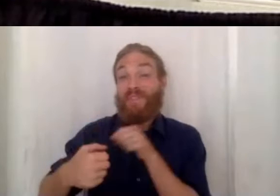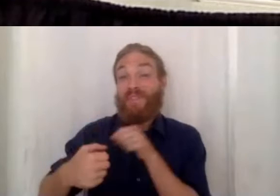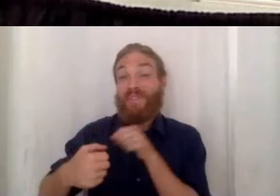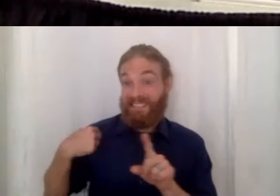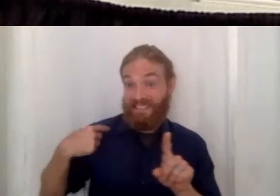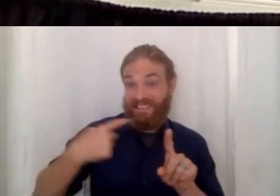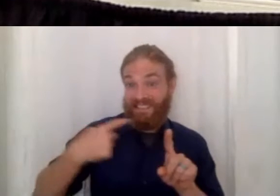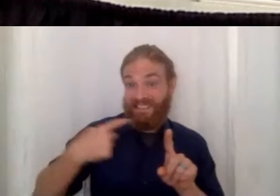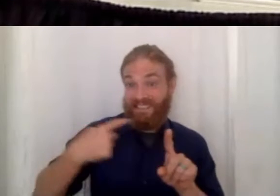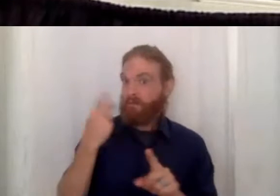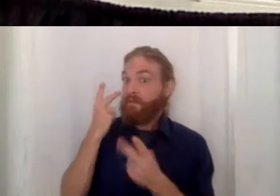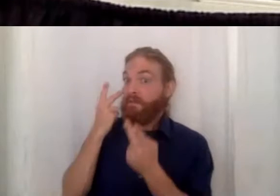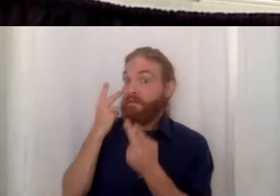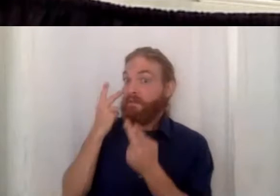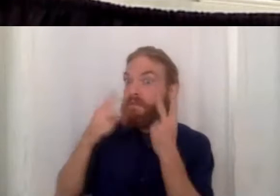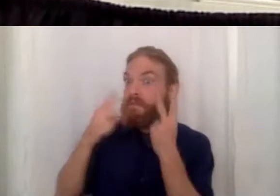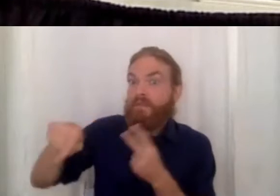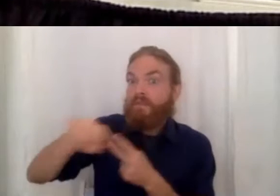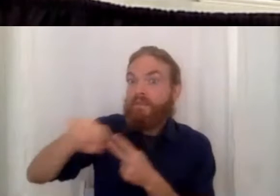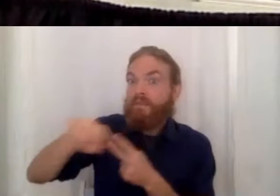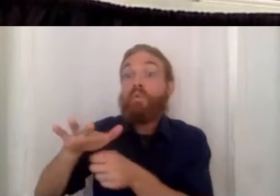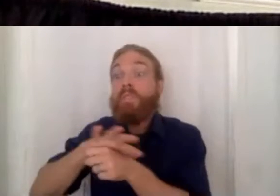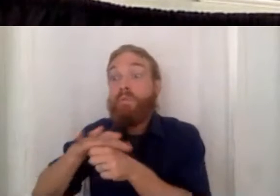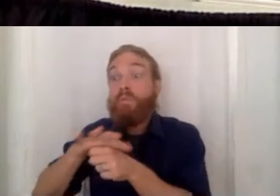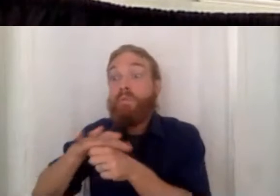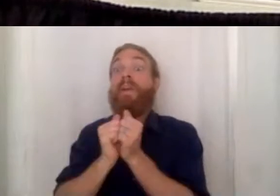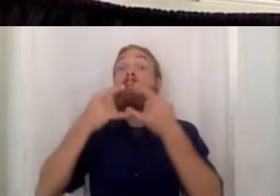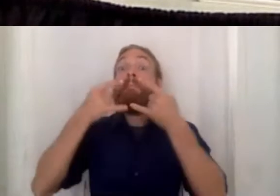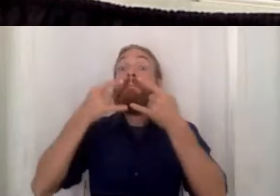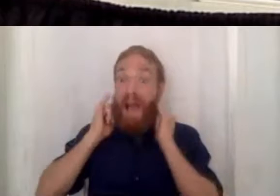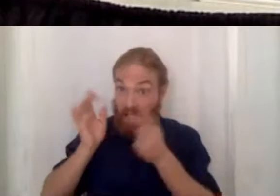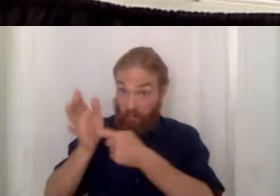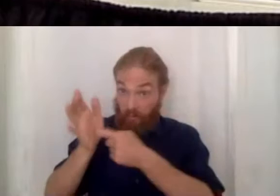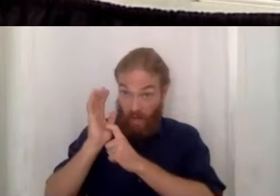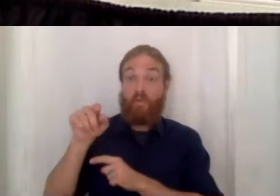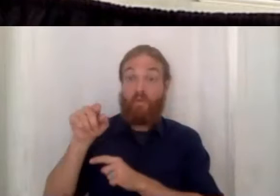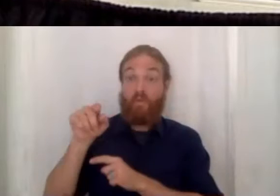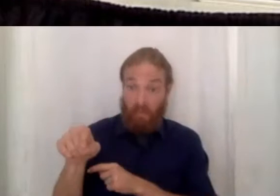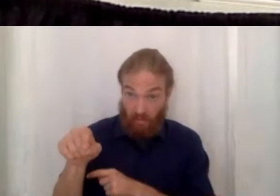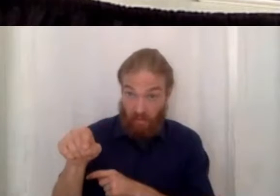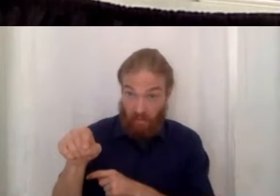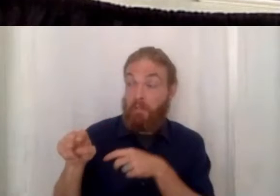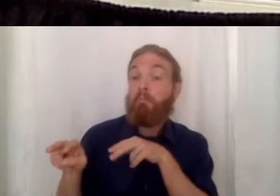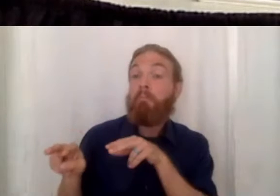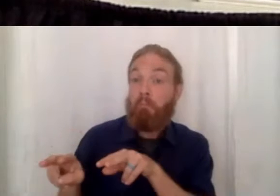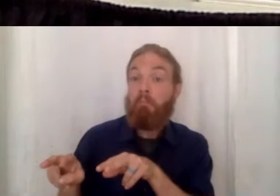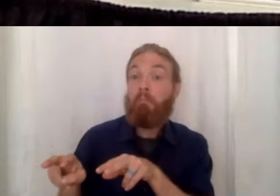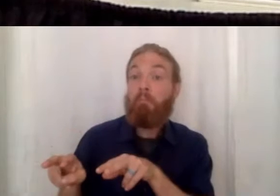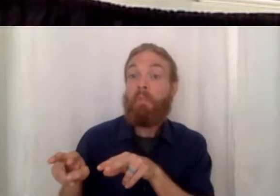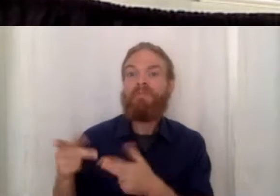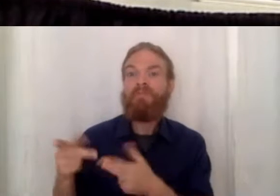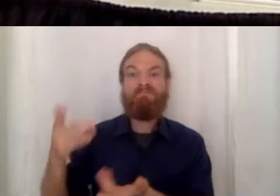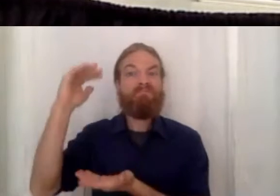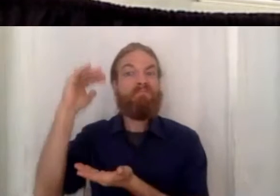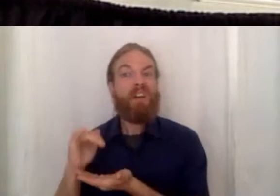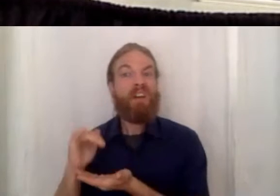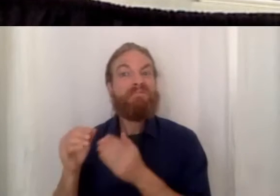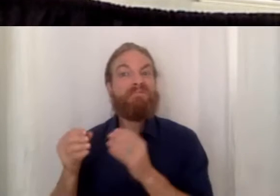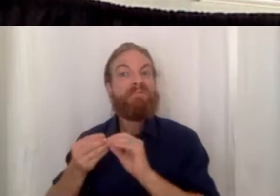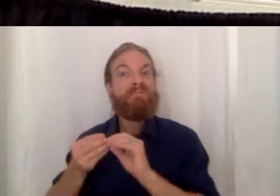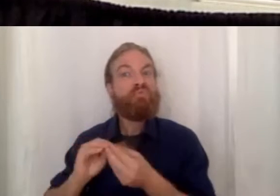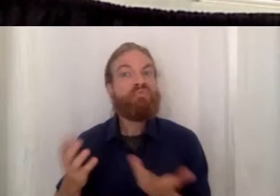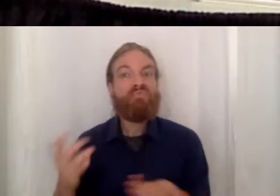mask requirement that there are fewer outbreaks. And when 2 kids are masked